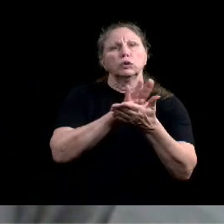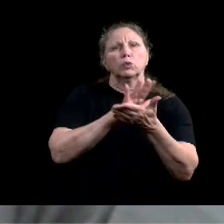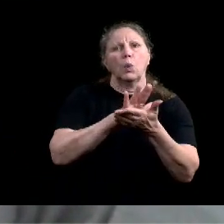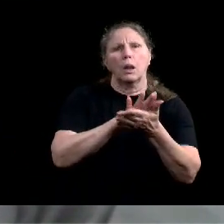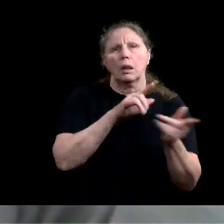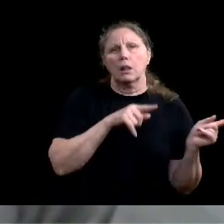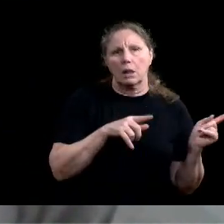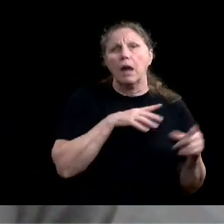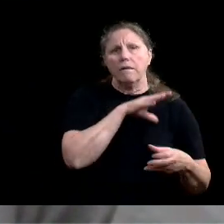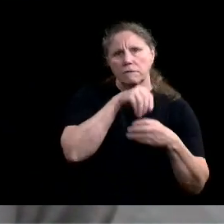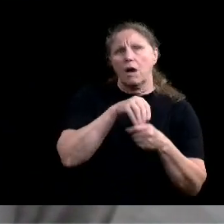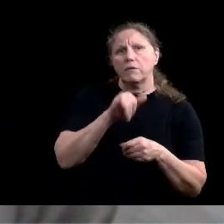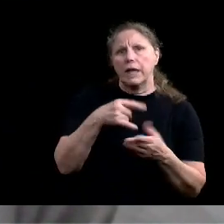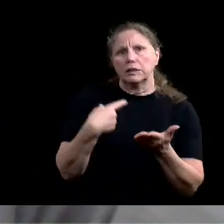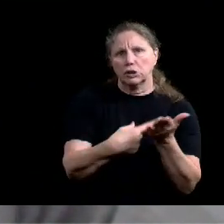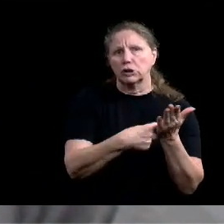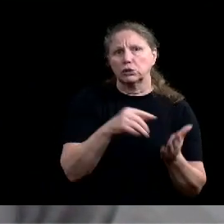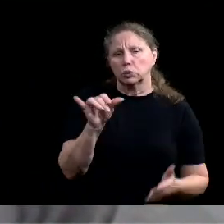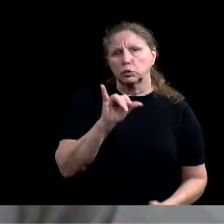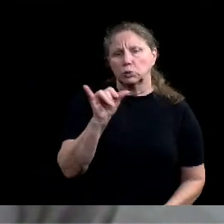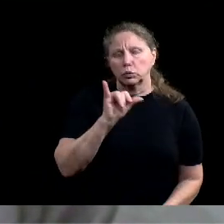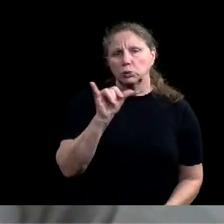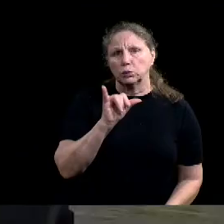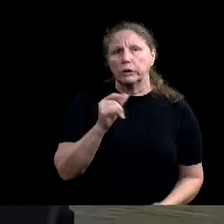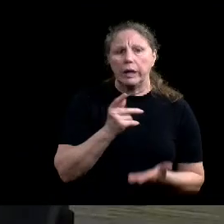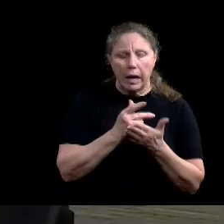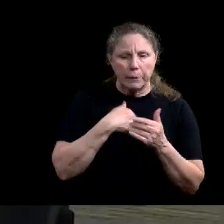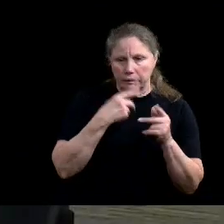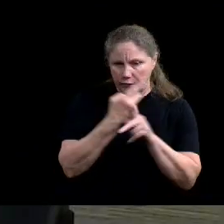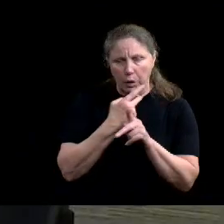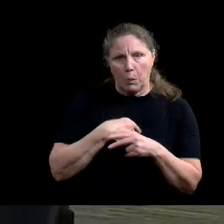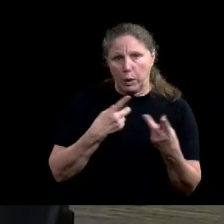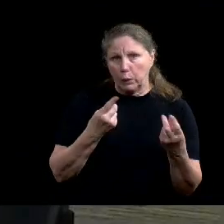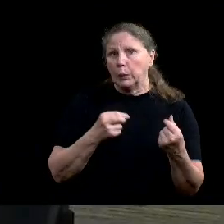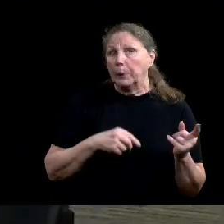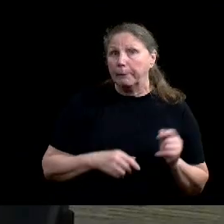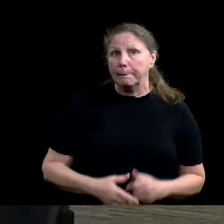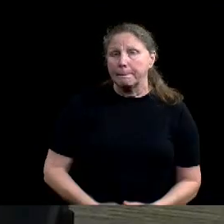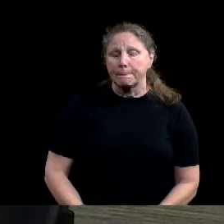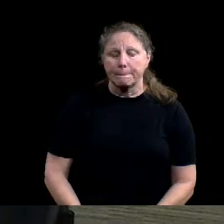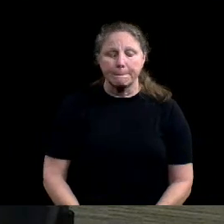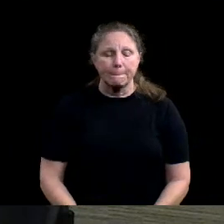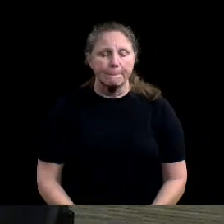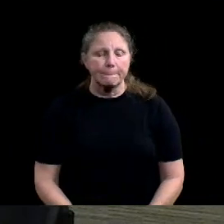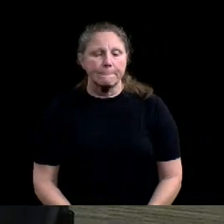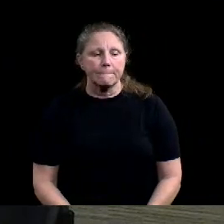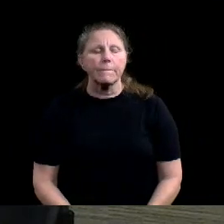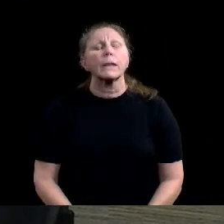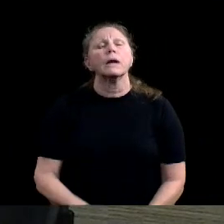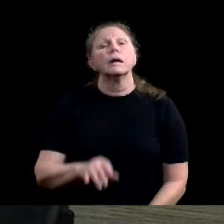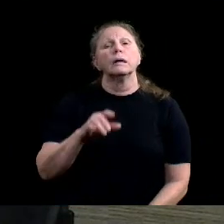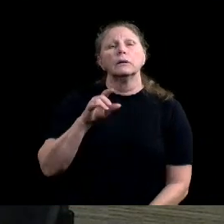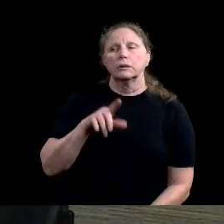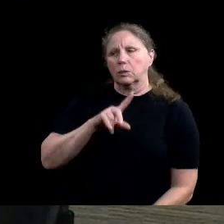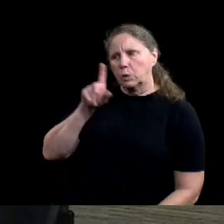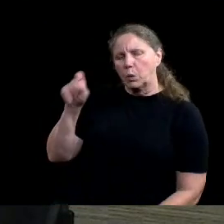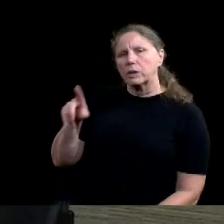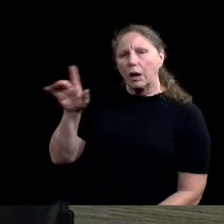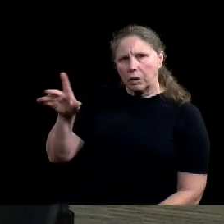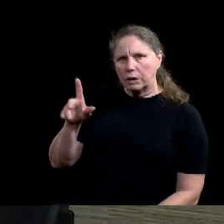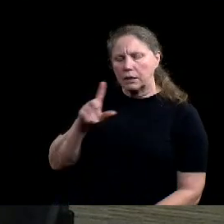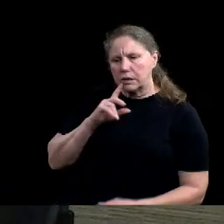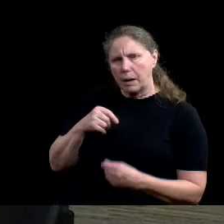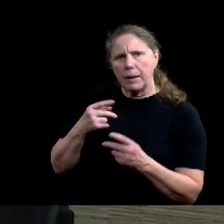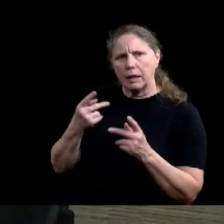the data. Exactly. Speaking of data and things like that, what kind of specific benchmarks do you think there are, and maybe y'all